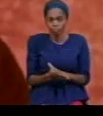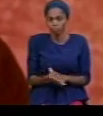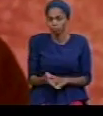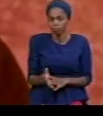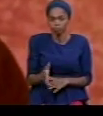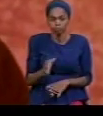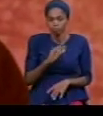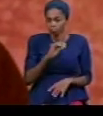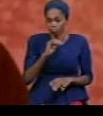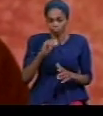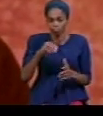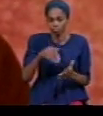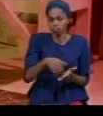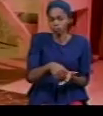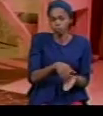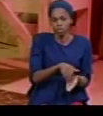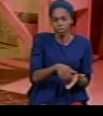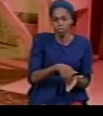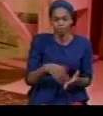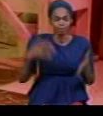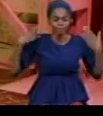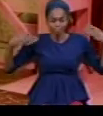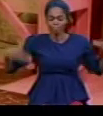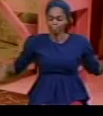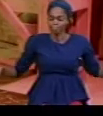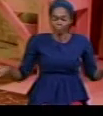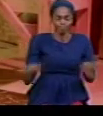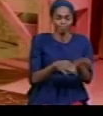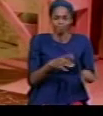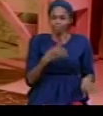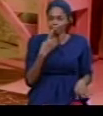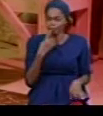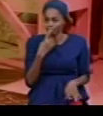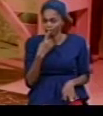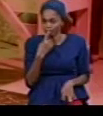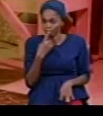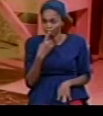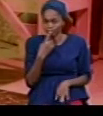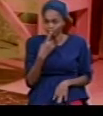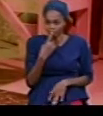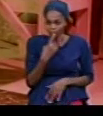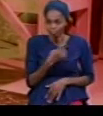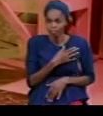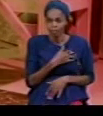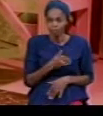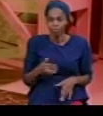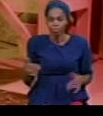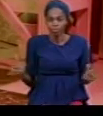not harm him. Just as you lions here cannot harm me.